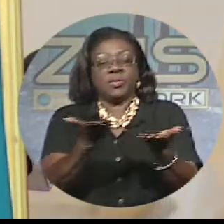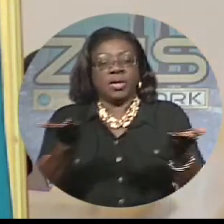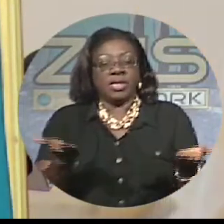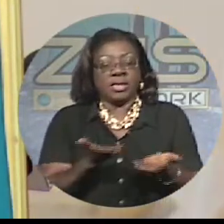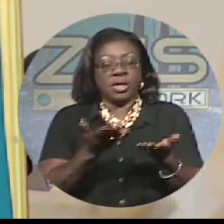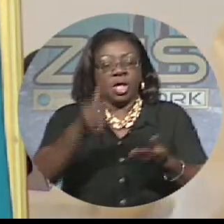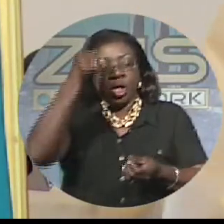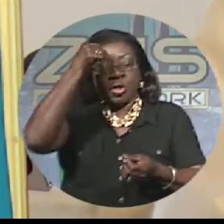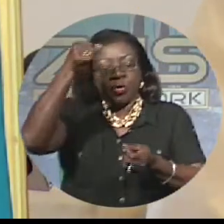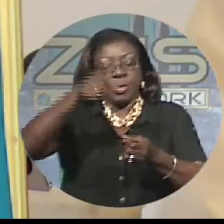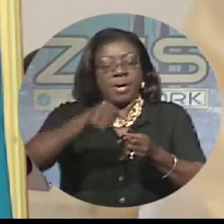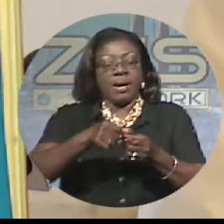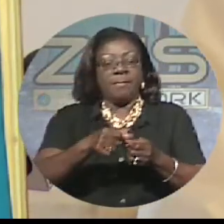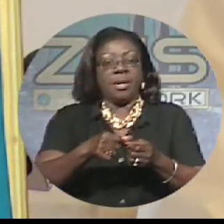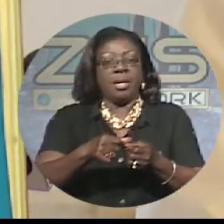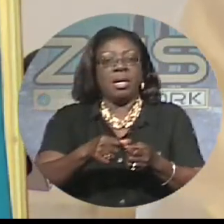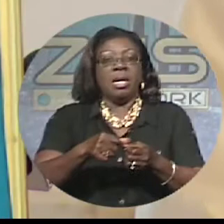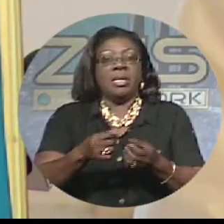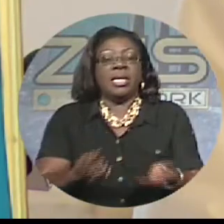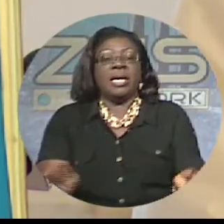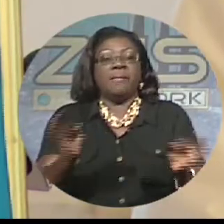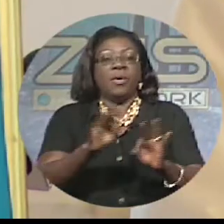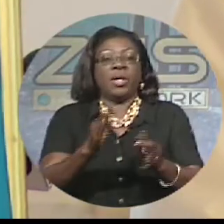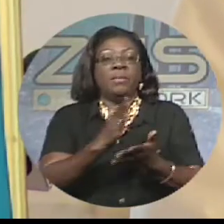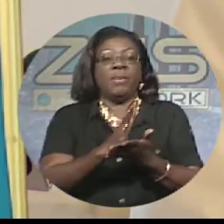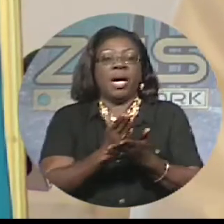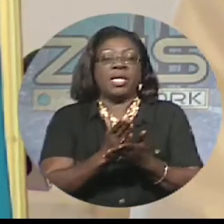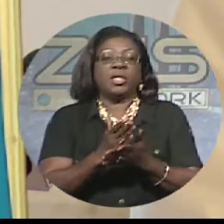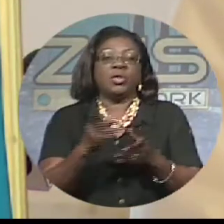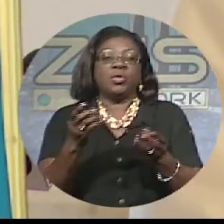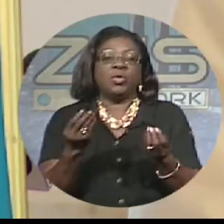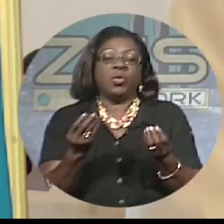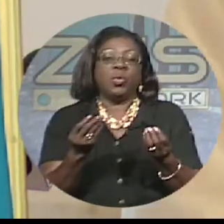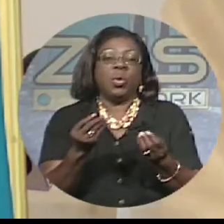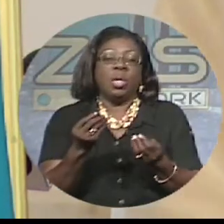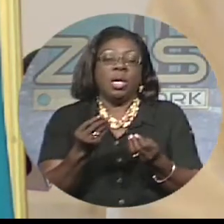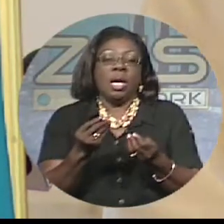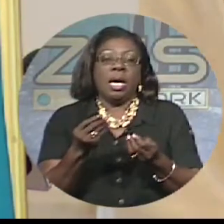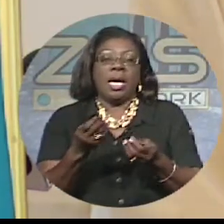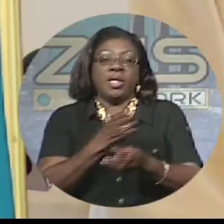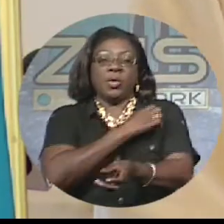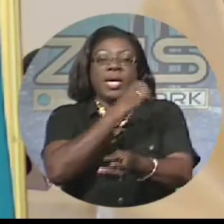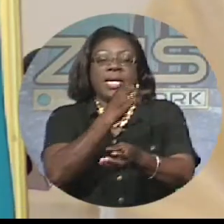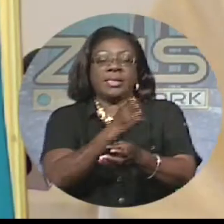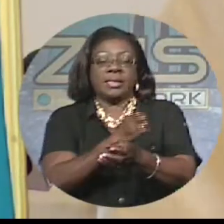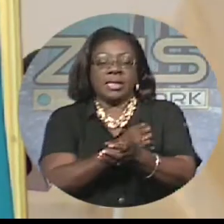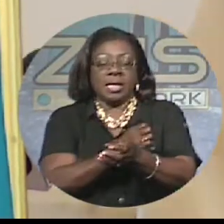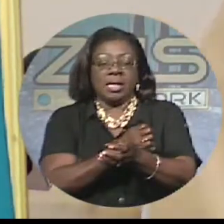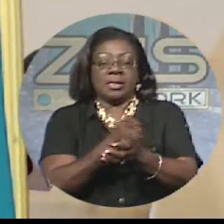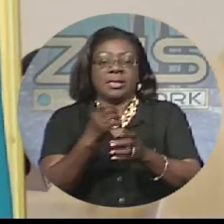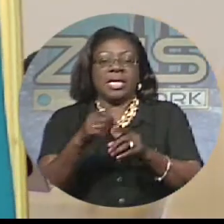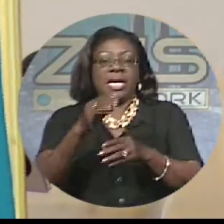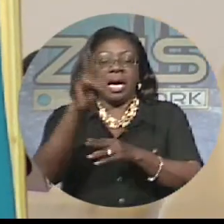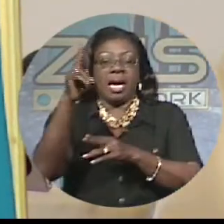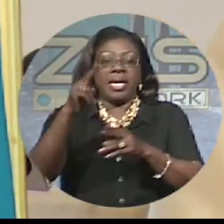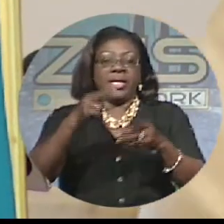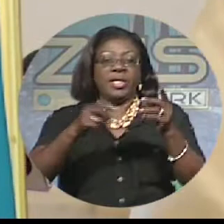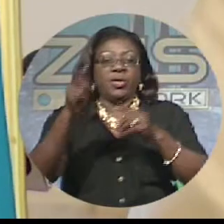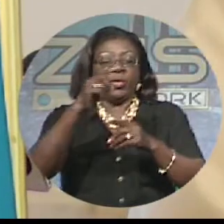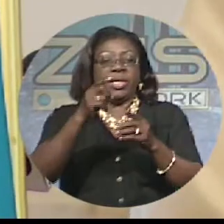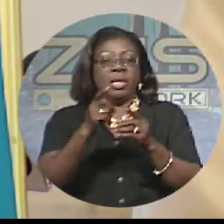be mindful of the important role you play and to exercise a high